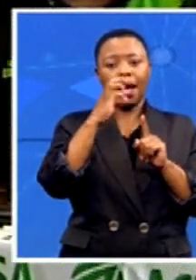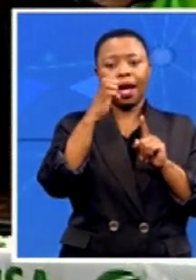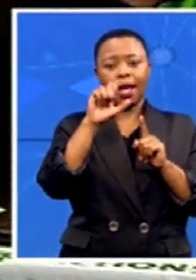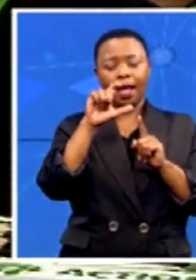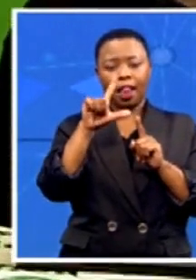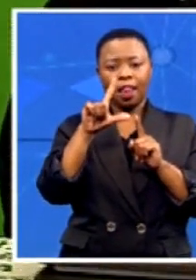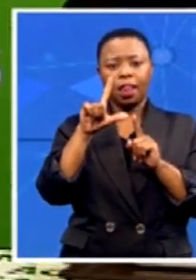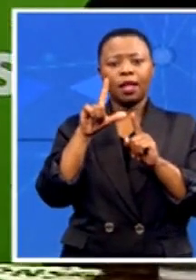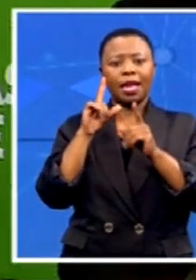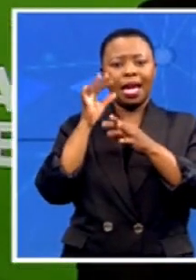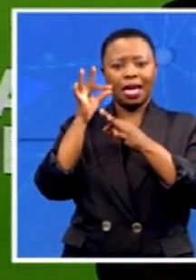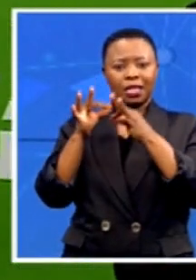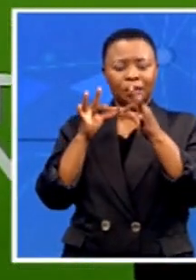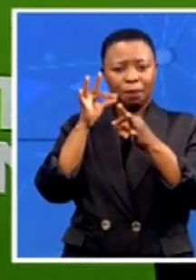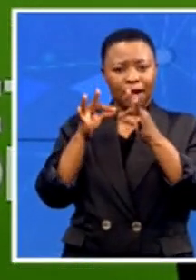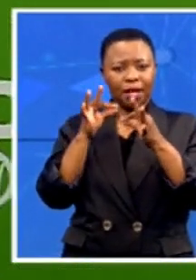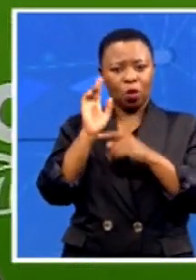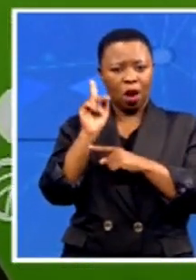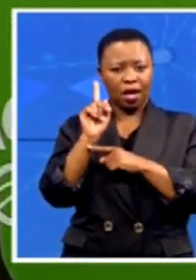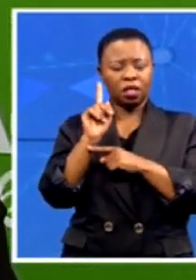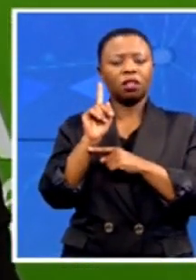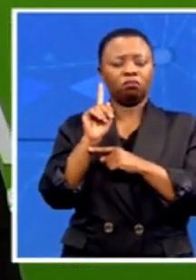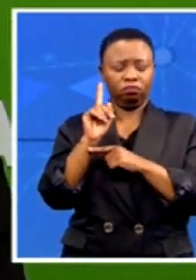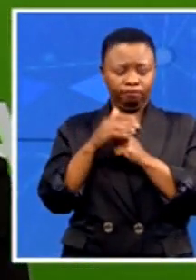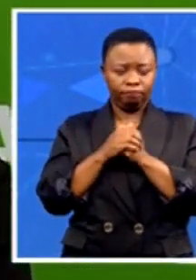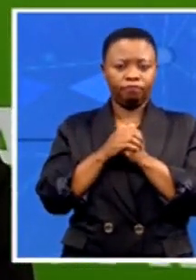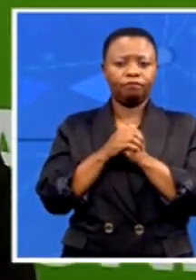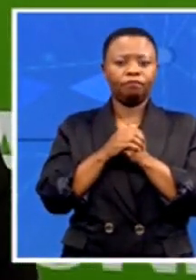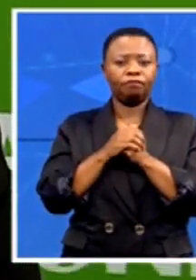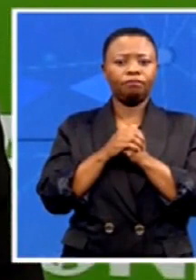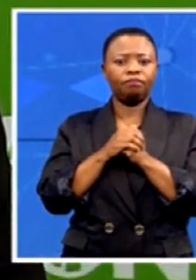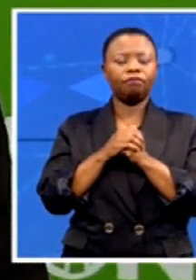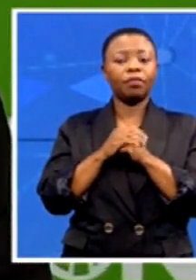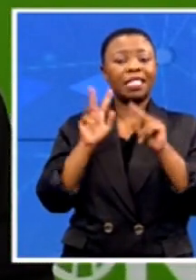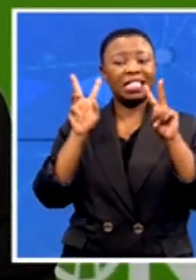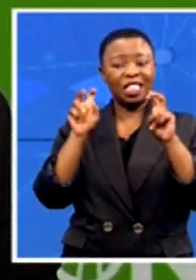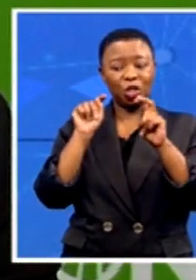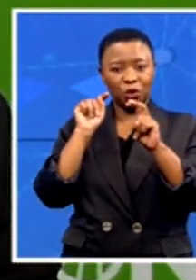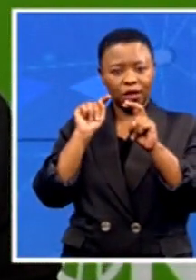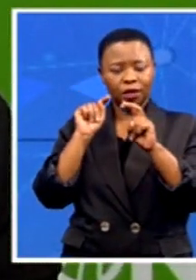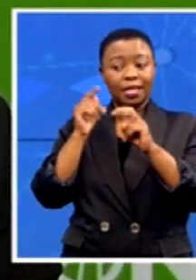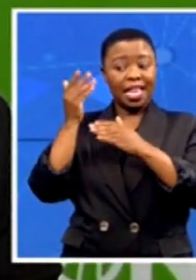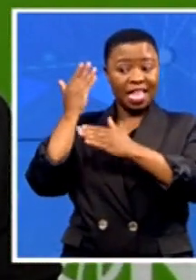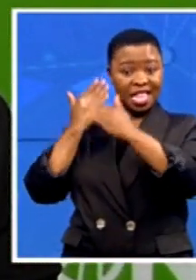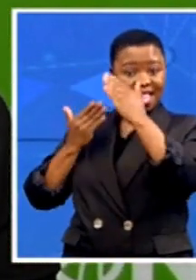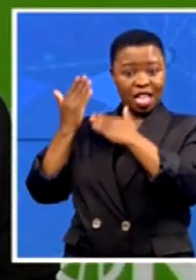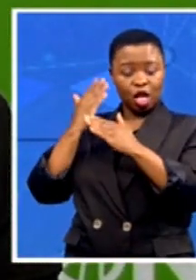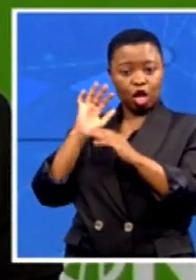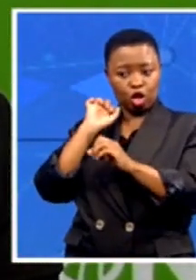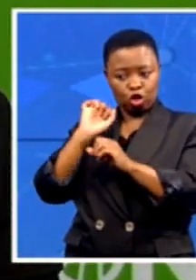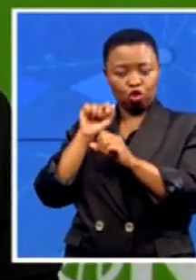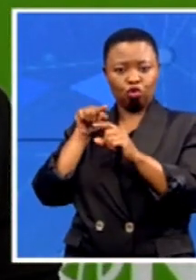ostensibly the history of this matter, together with certain aspects of the